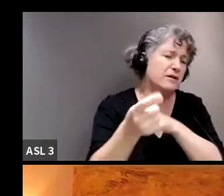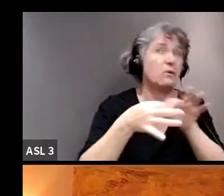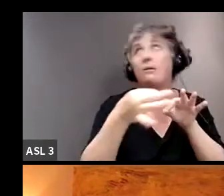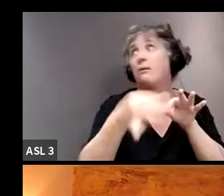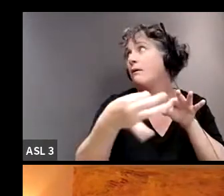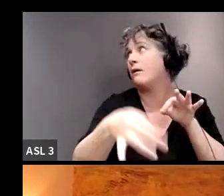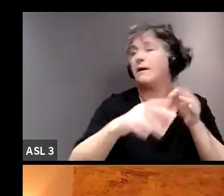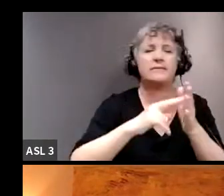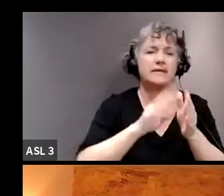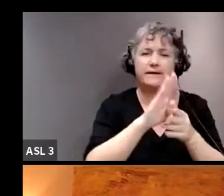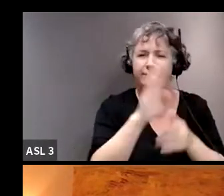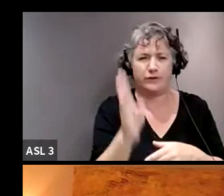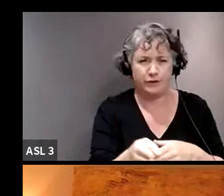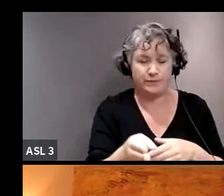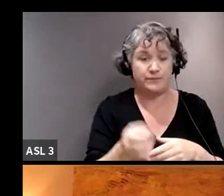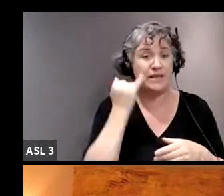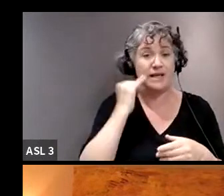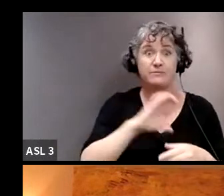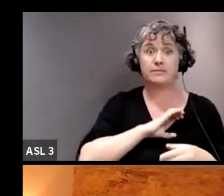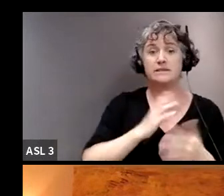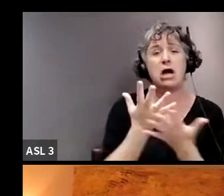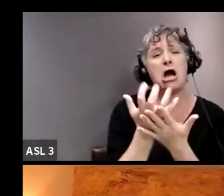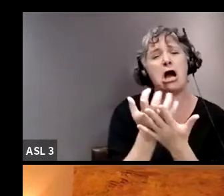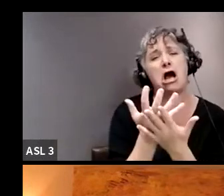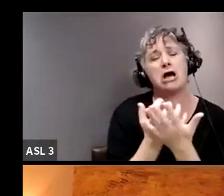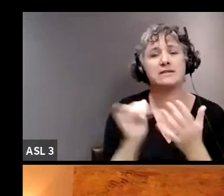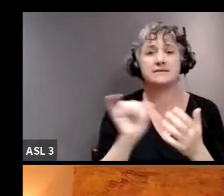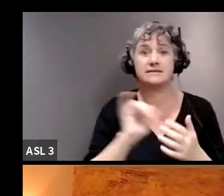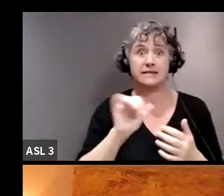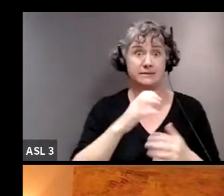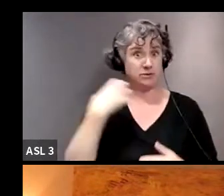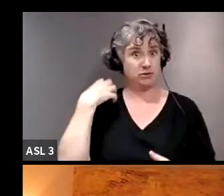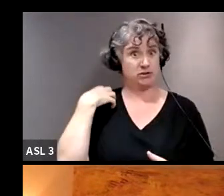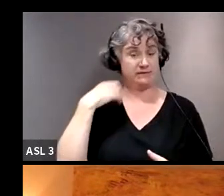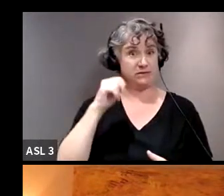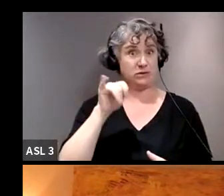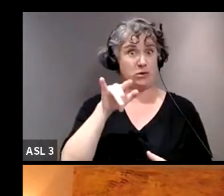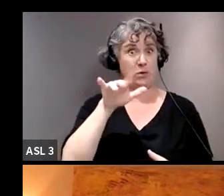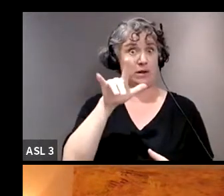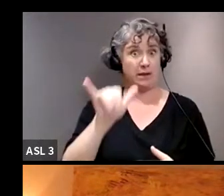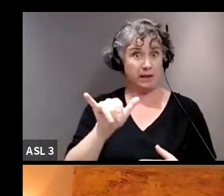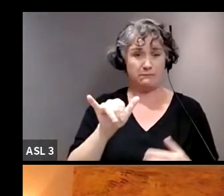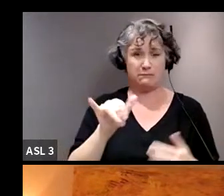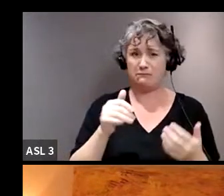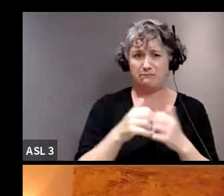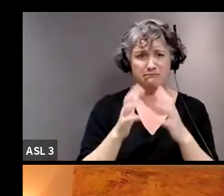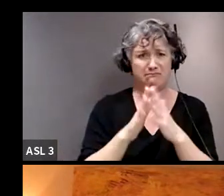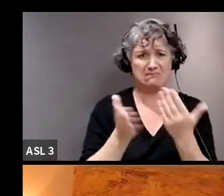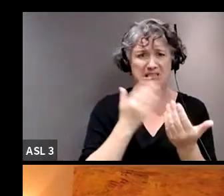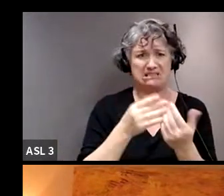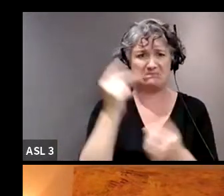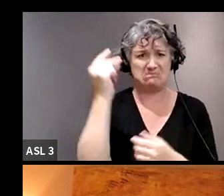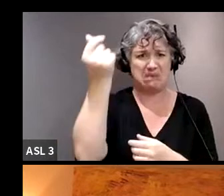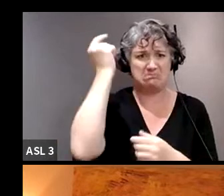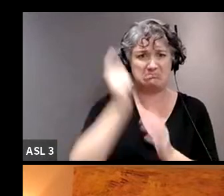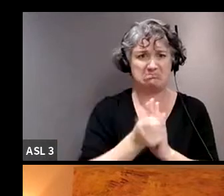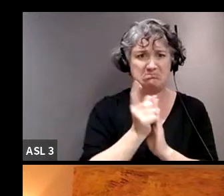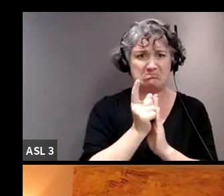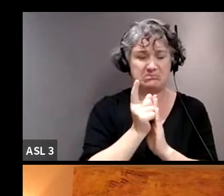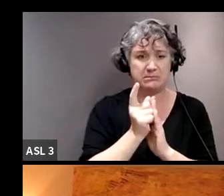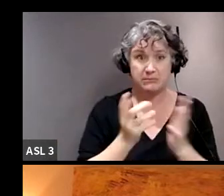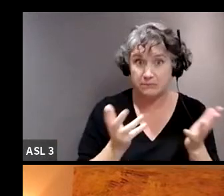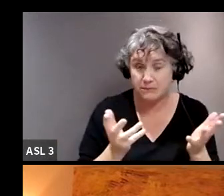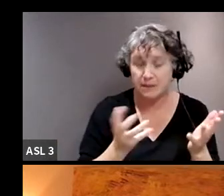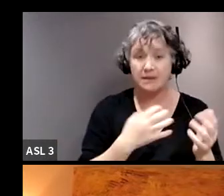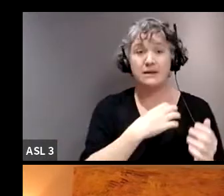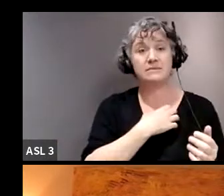will never happen if police were begging for this as chief slowly said then it would already have been done already a large reason the police